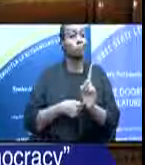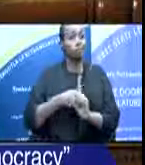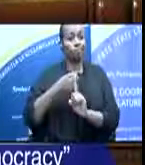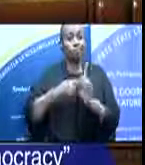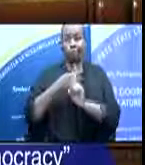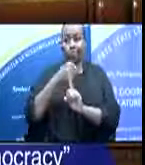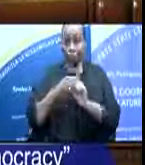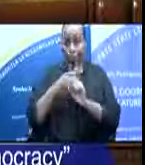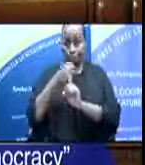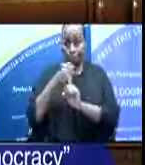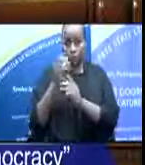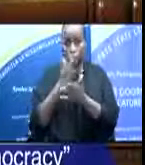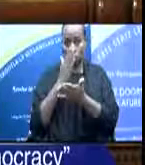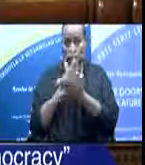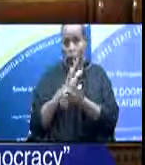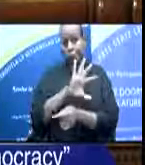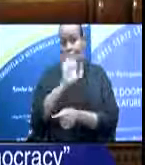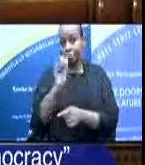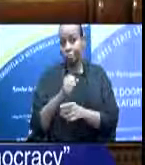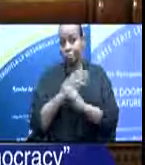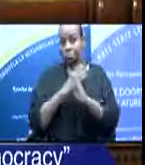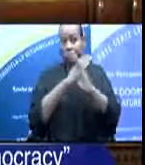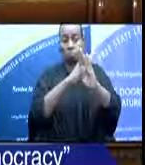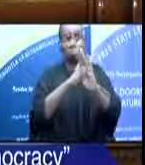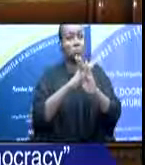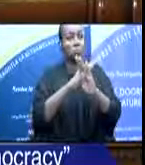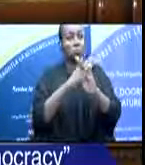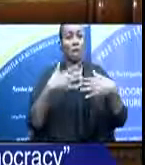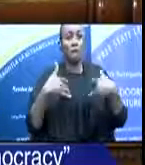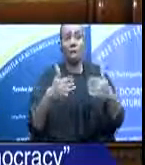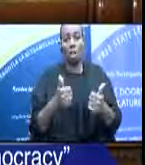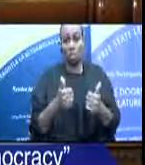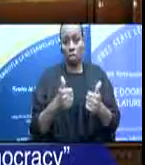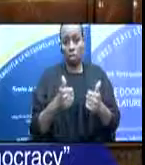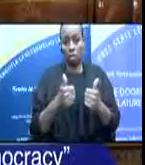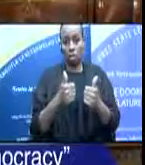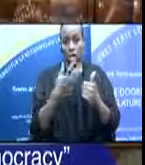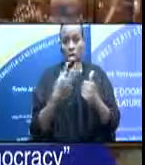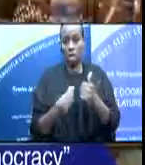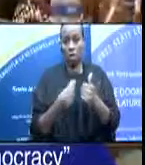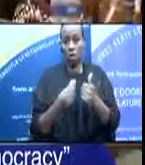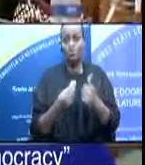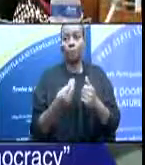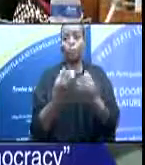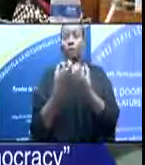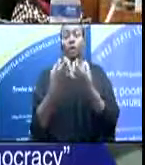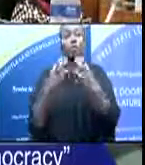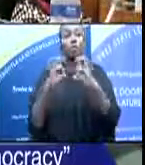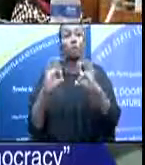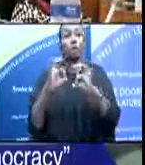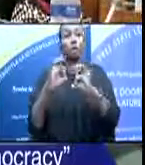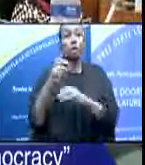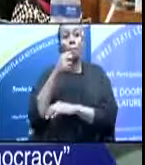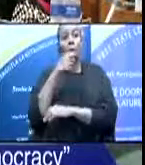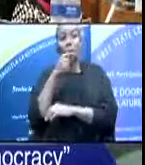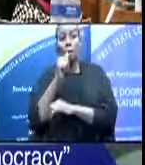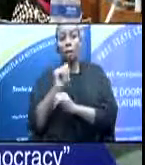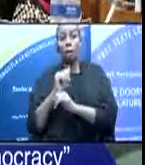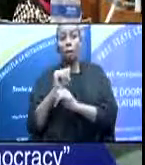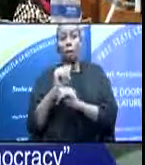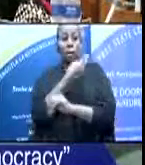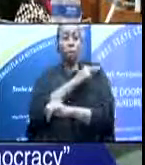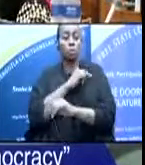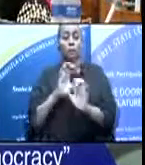advocated for a state-run preventative health scheme, free medical and hospital care,